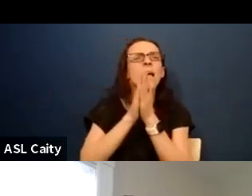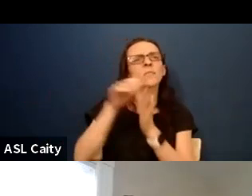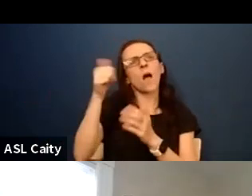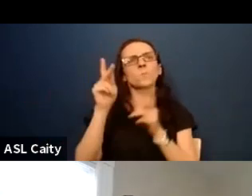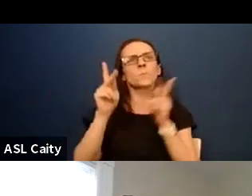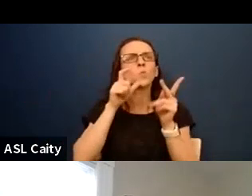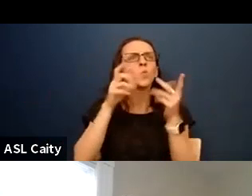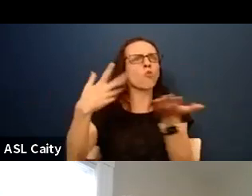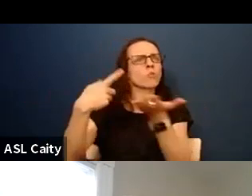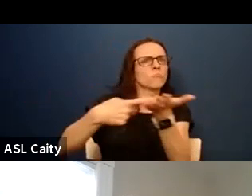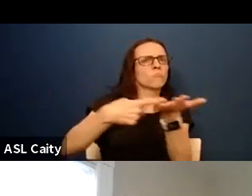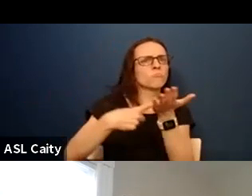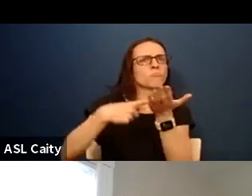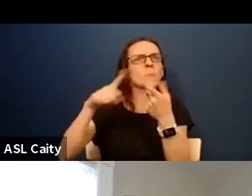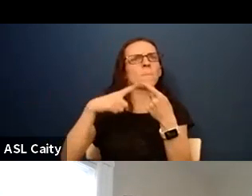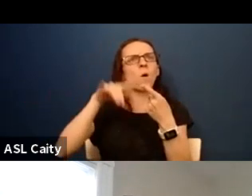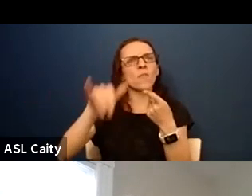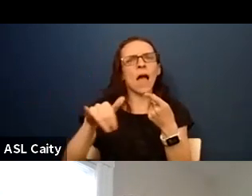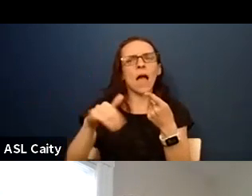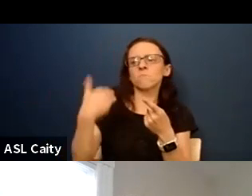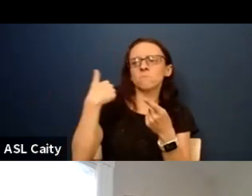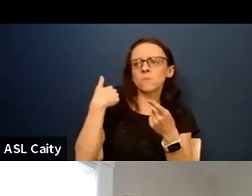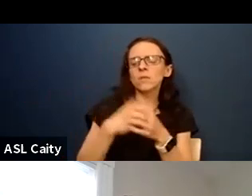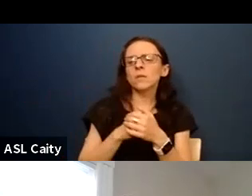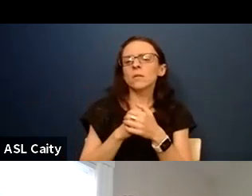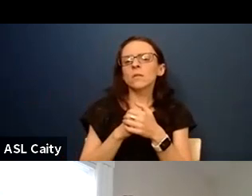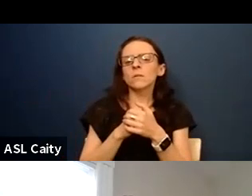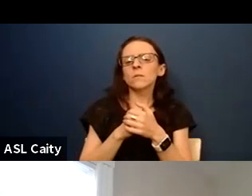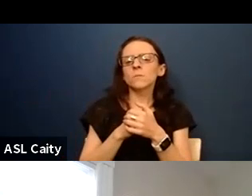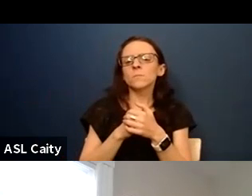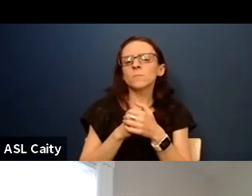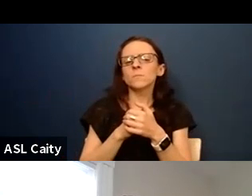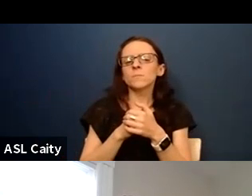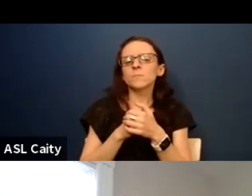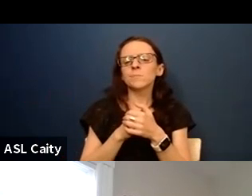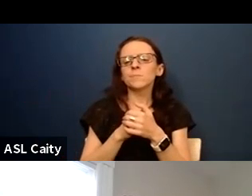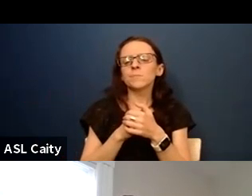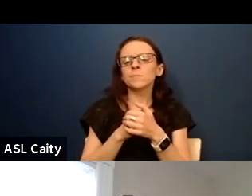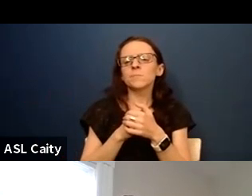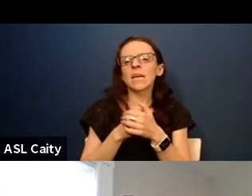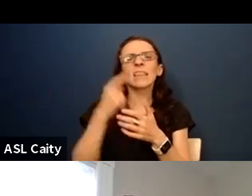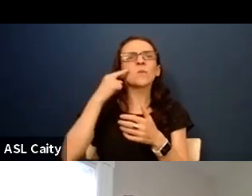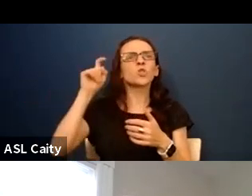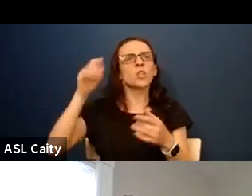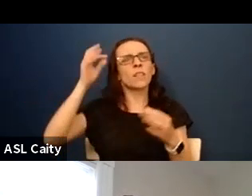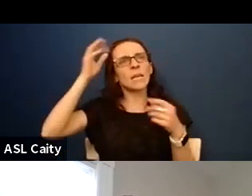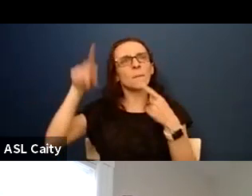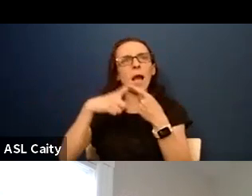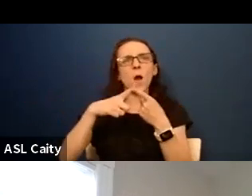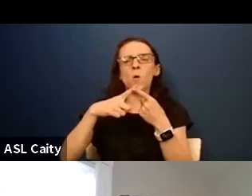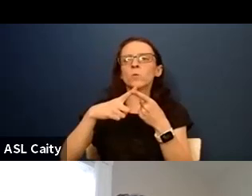to weigh in here, to think about this in some sort of phase 1, phase